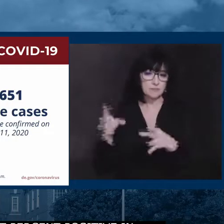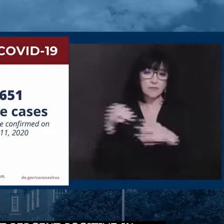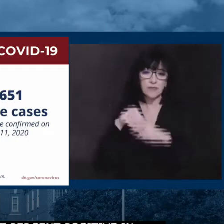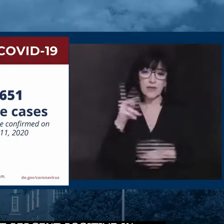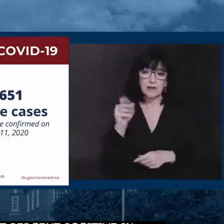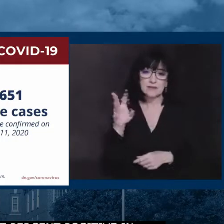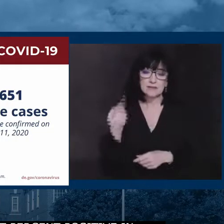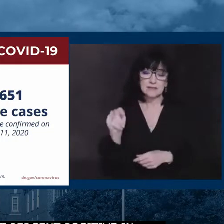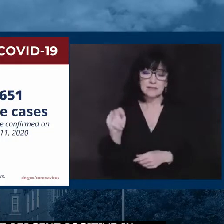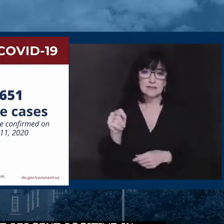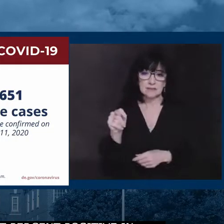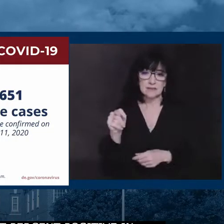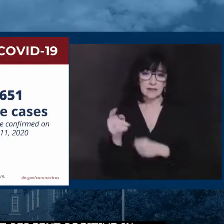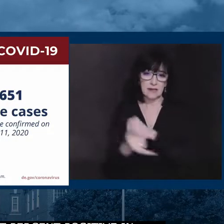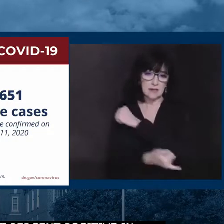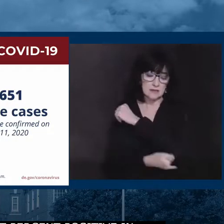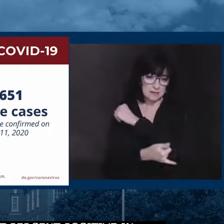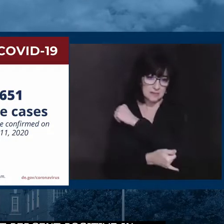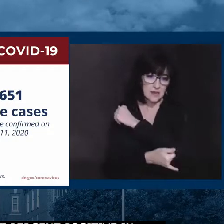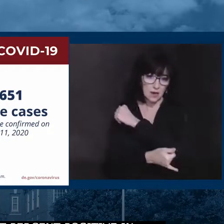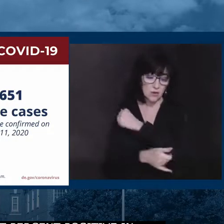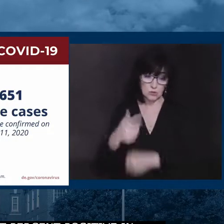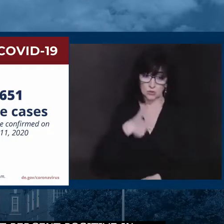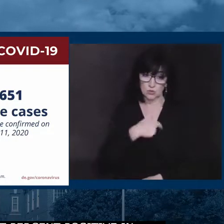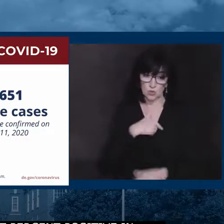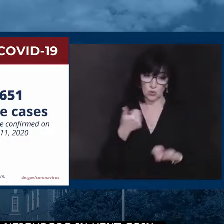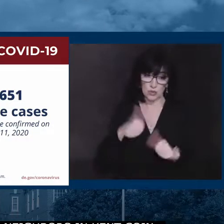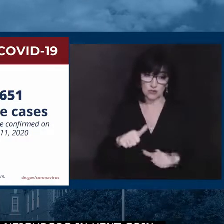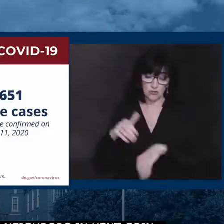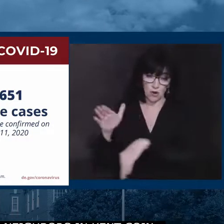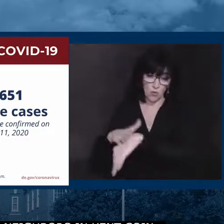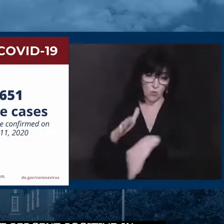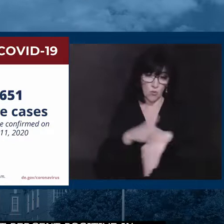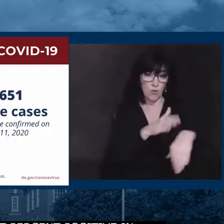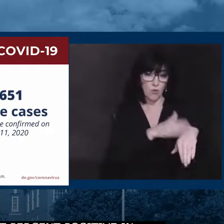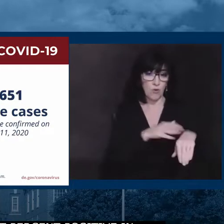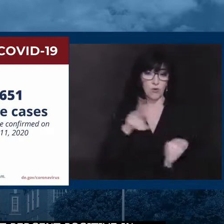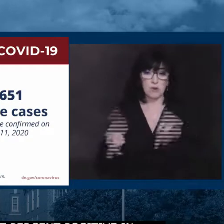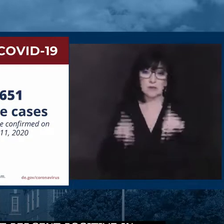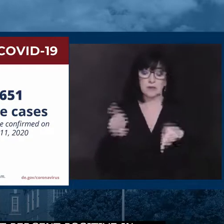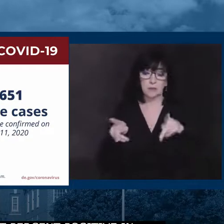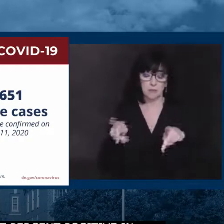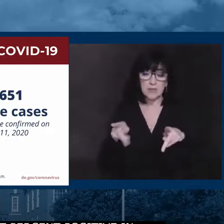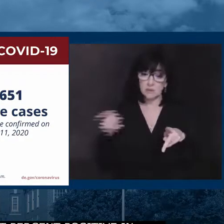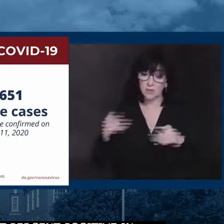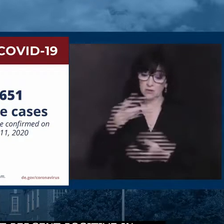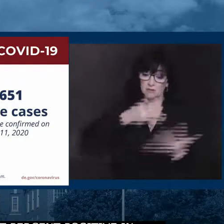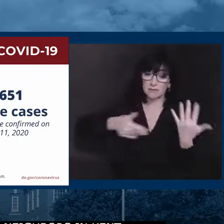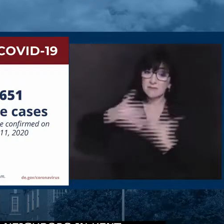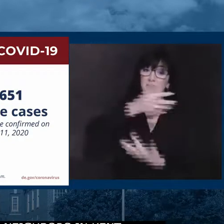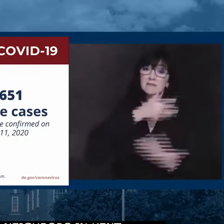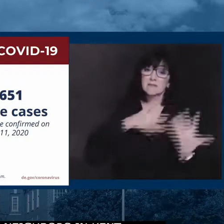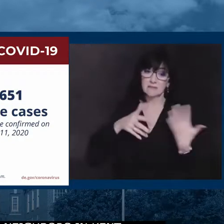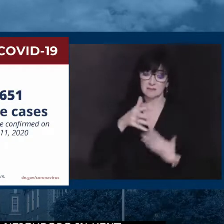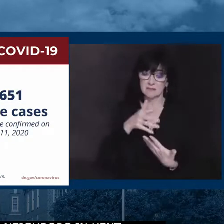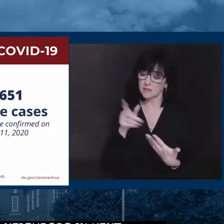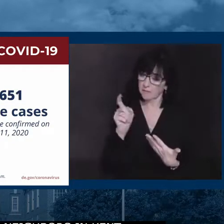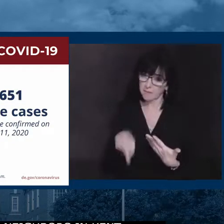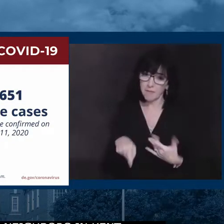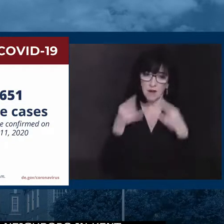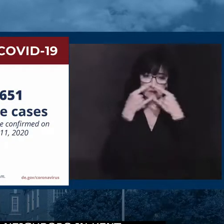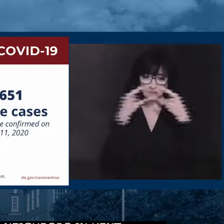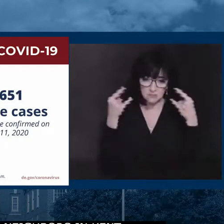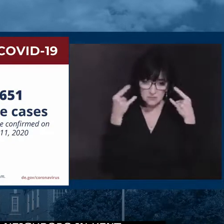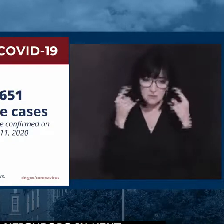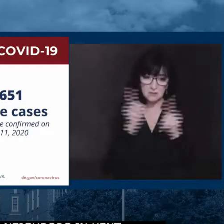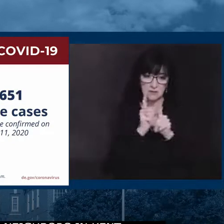come in contact with folks in an unprotected way with mask wearing and social distancing, and closing